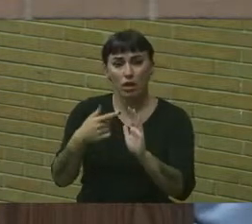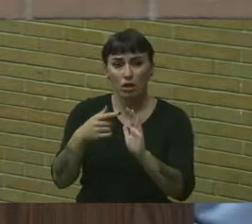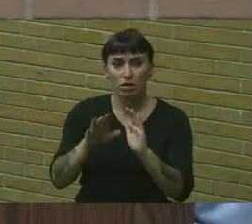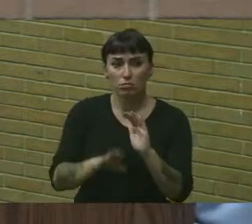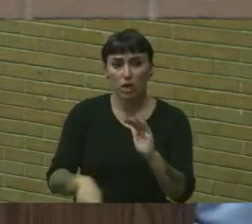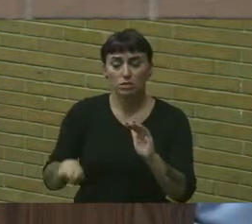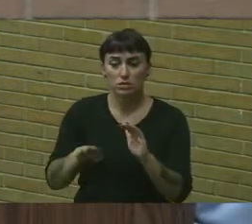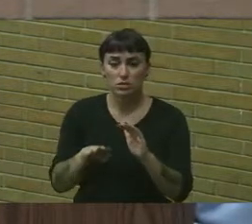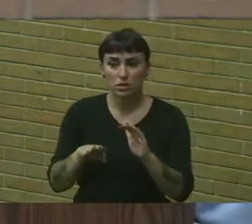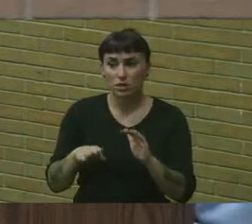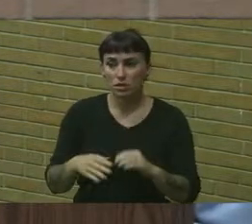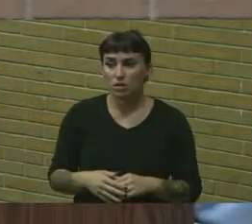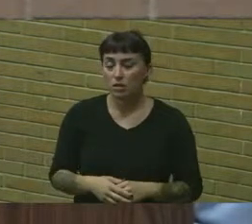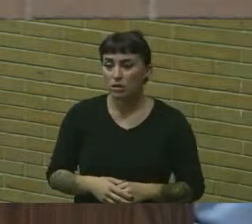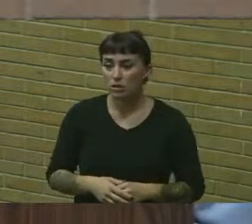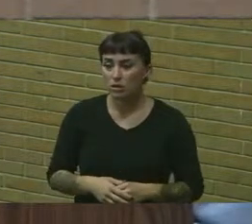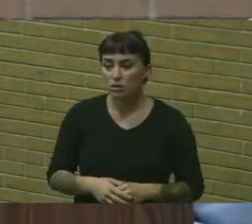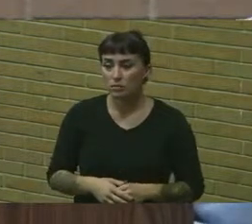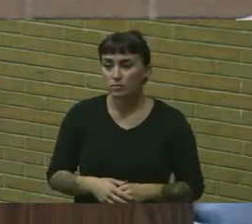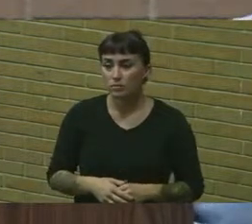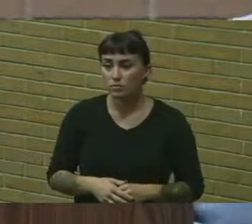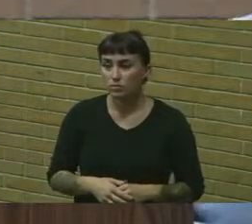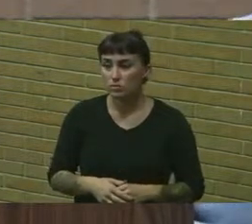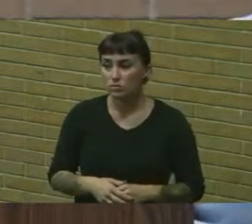basically a